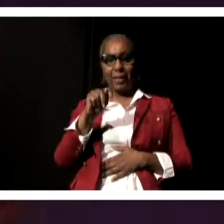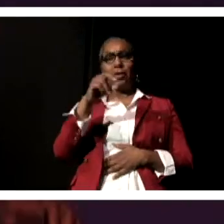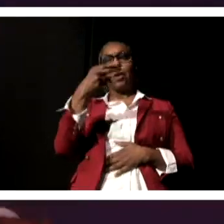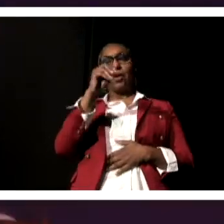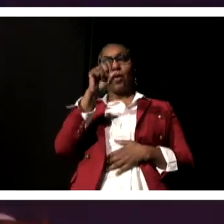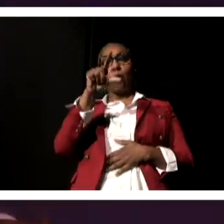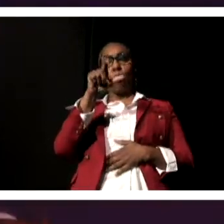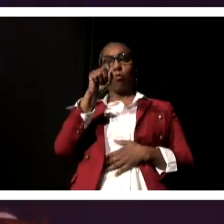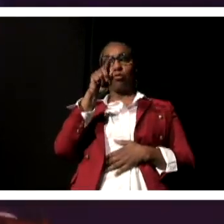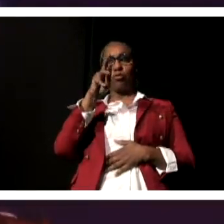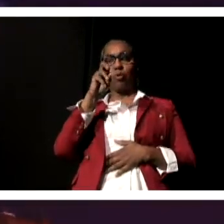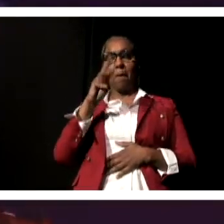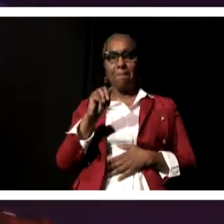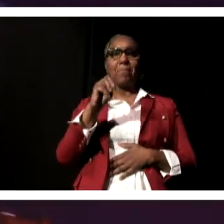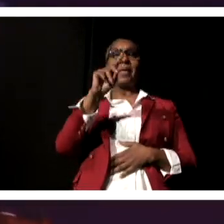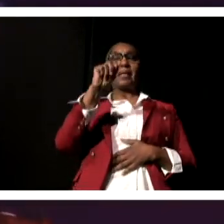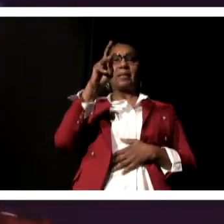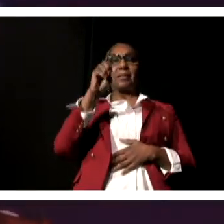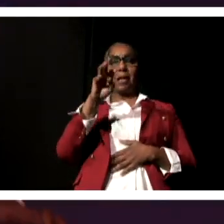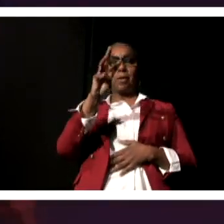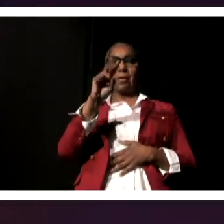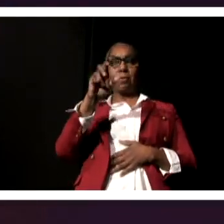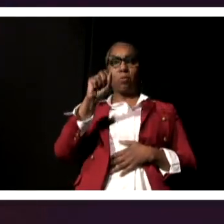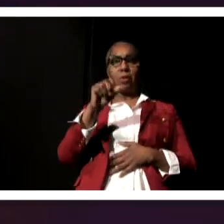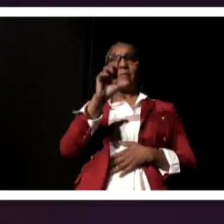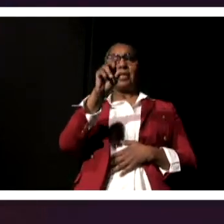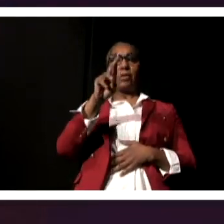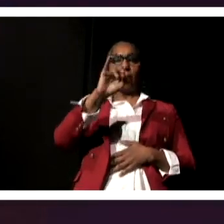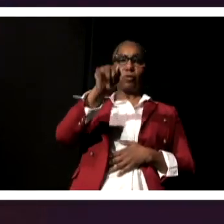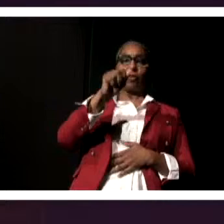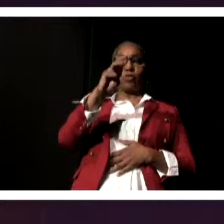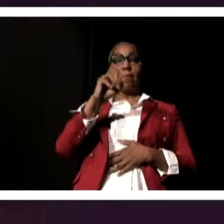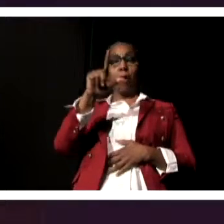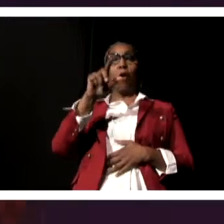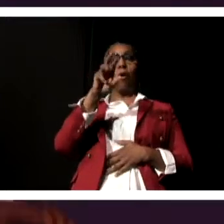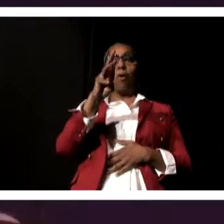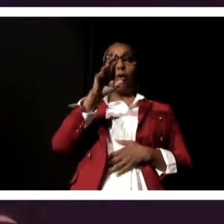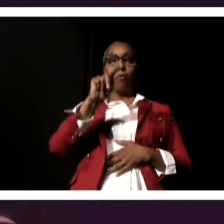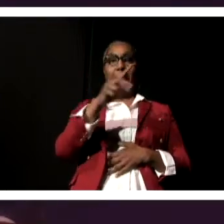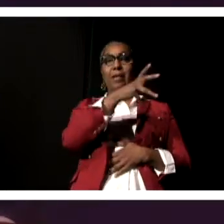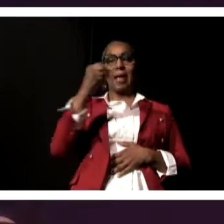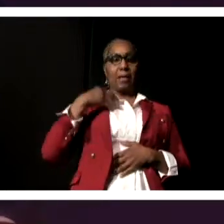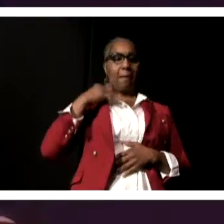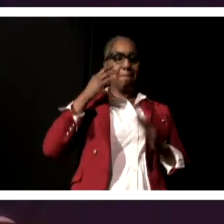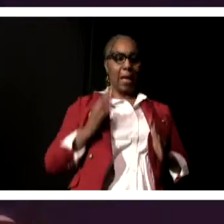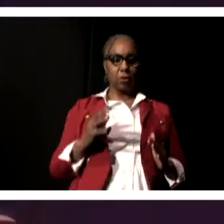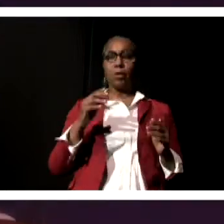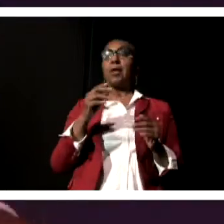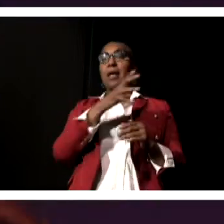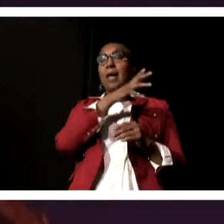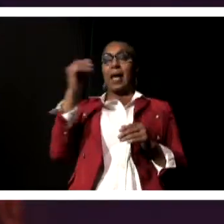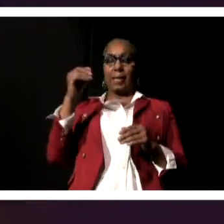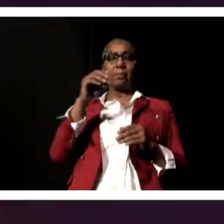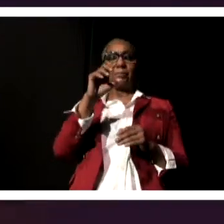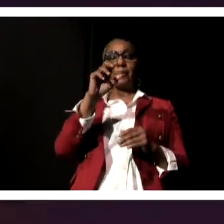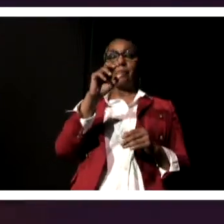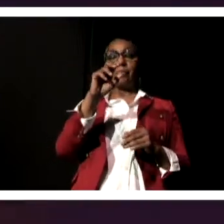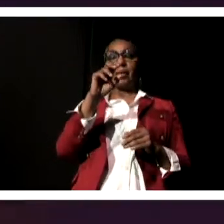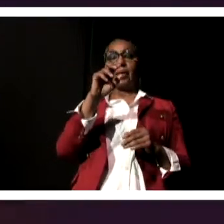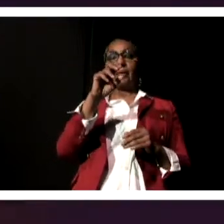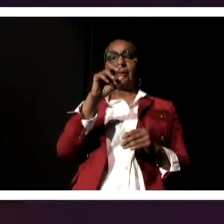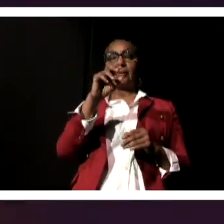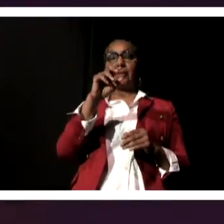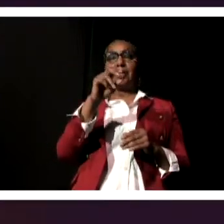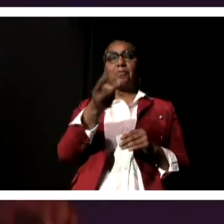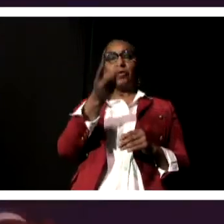Warren Stevens, Darren Williams, Dr. Jamal Wright, Ambassador Geralt, Summer Campbell, and